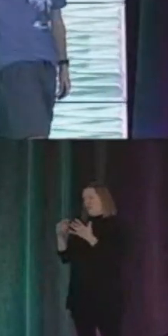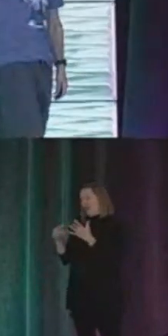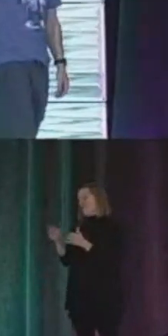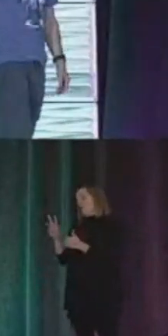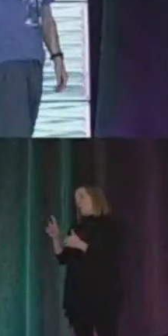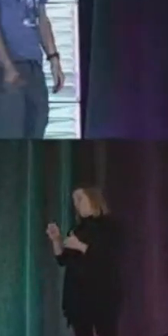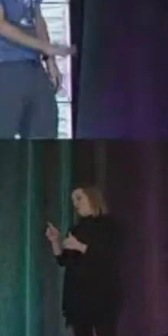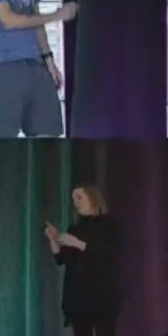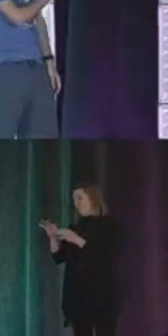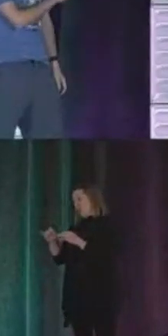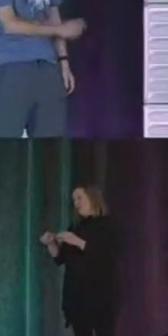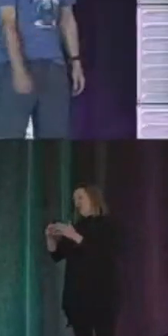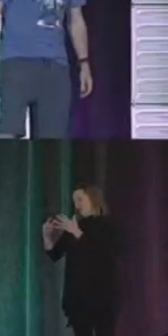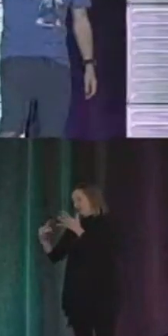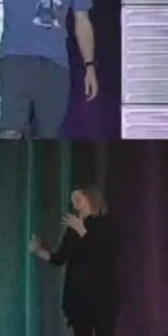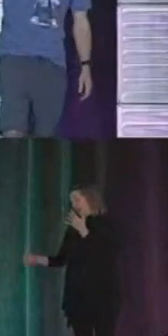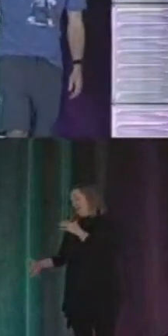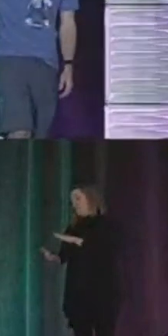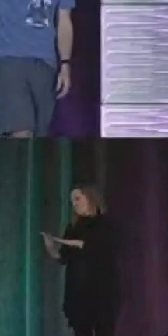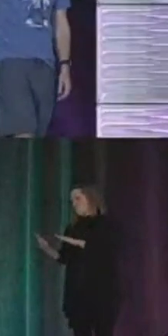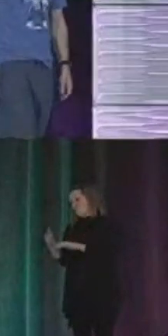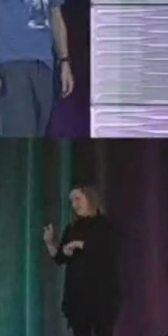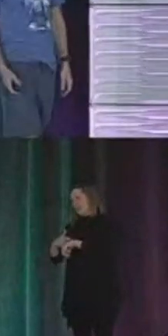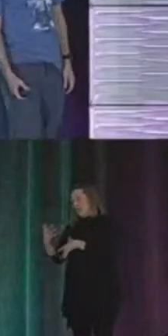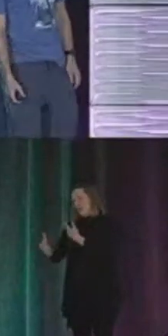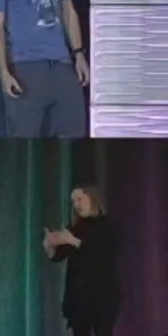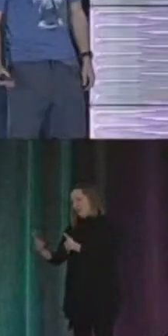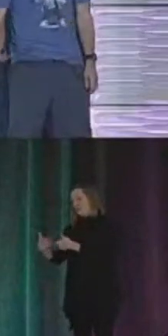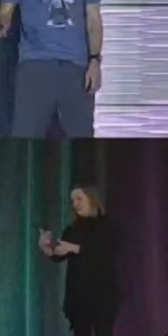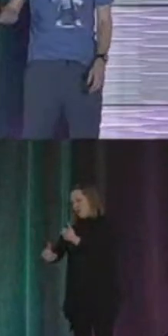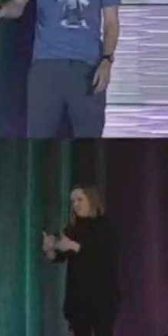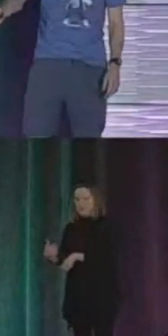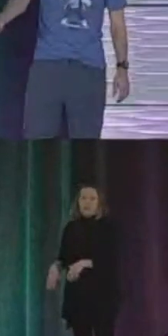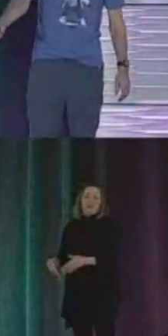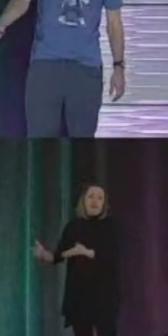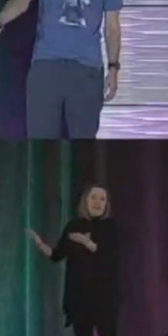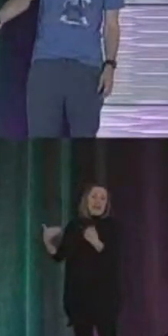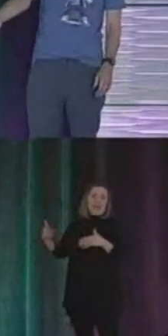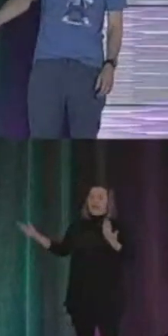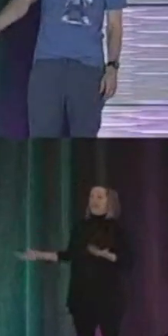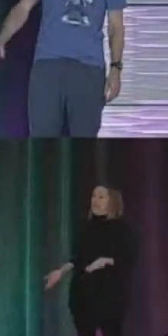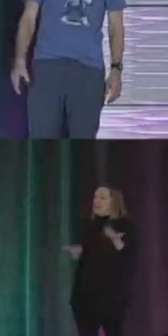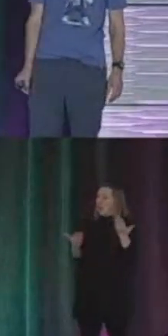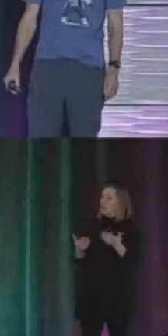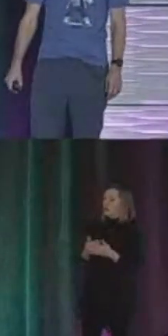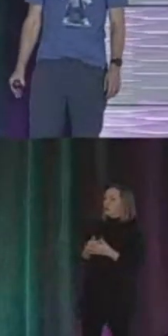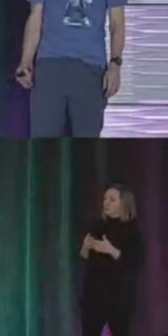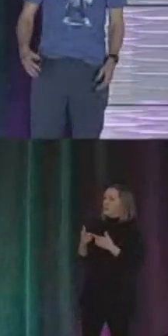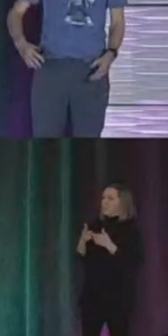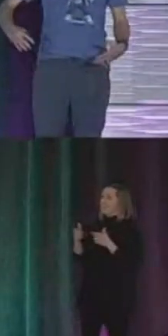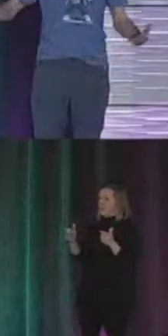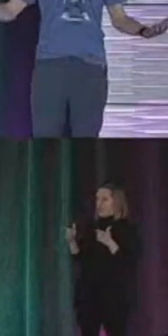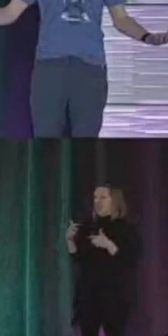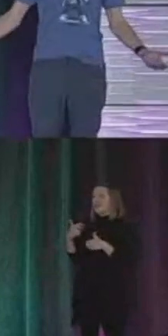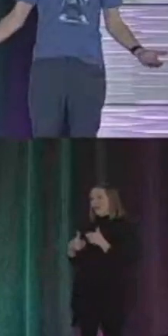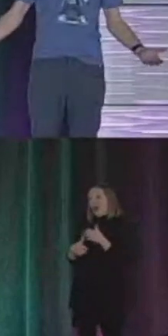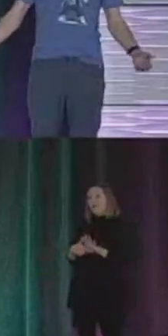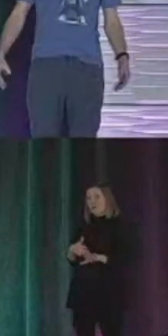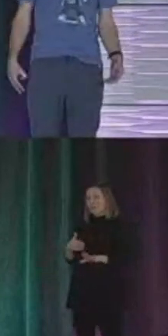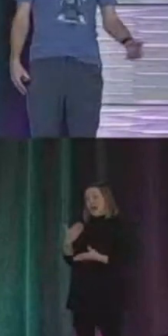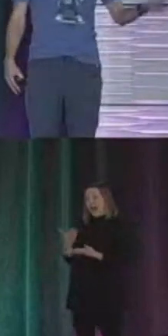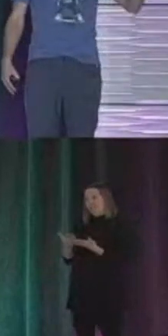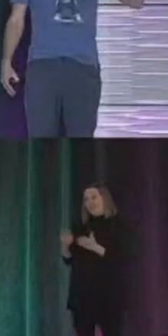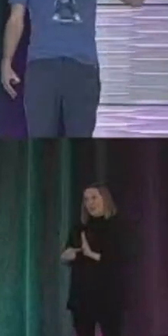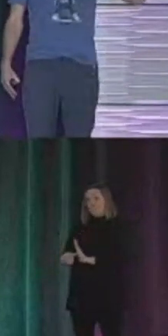talking about. Runtime performance is also a problem. And state management. Here is an enormous problem. And I submit as my